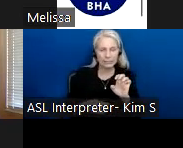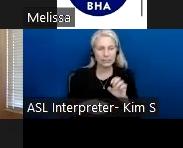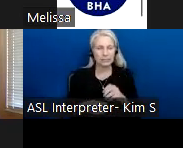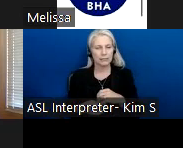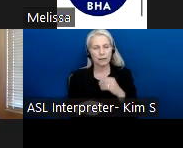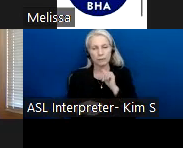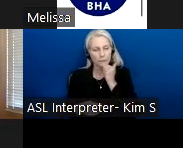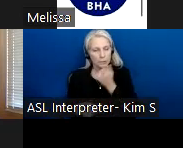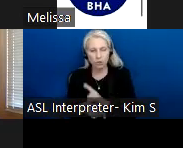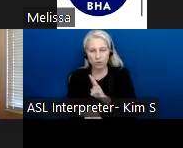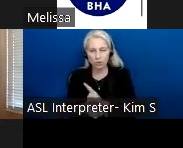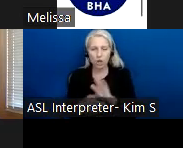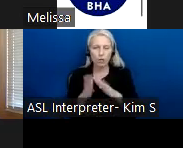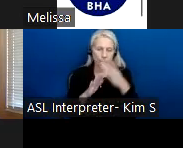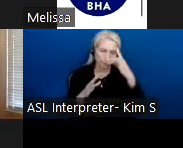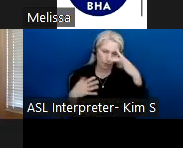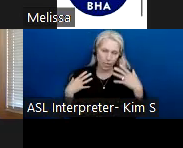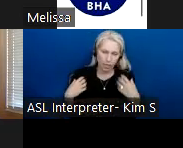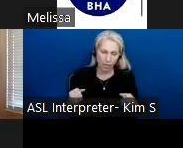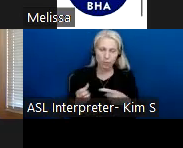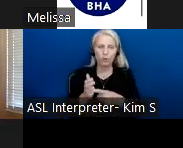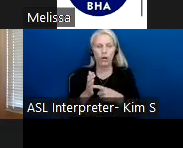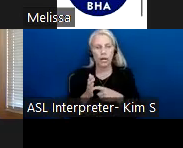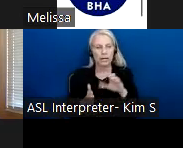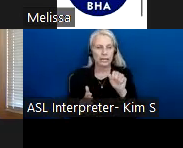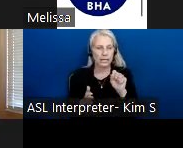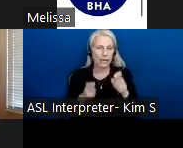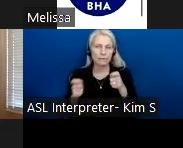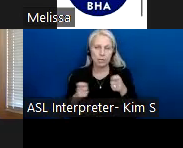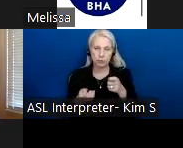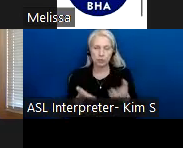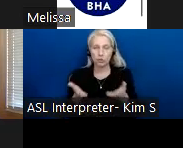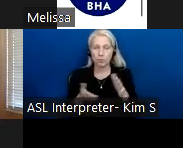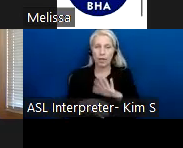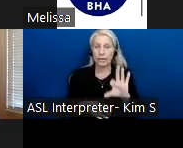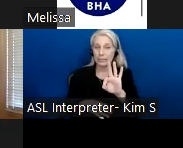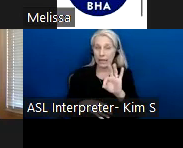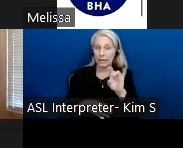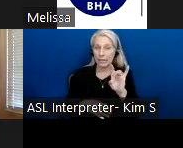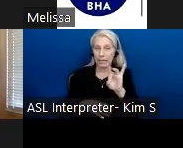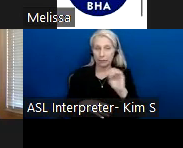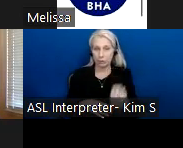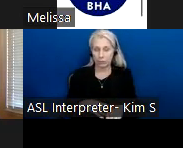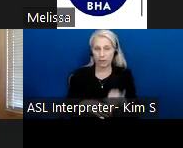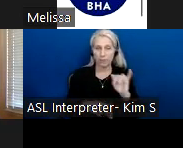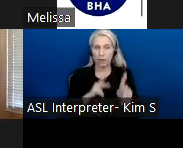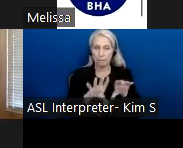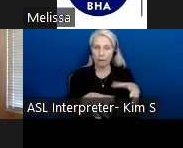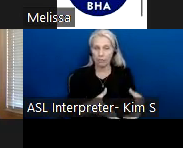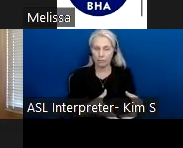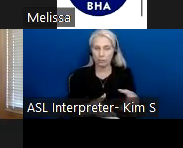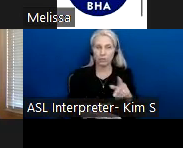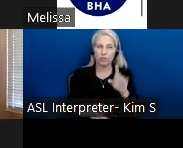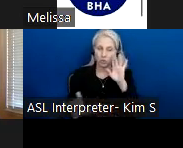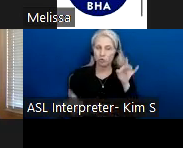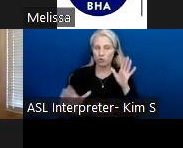health and require case management services are about 98% of that population are trauma